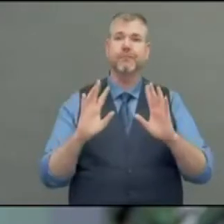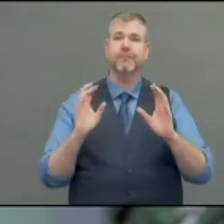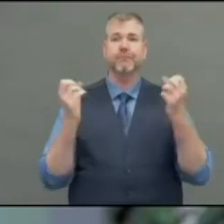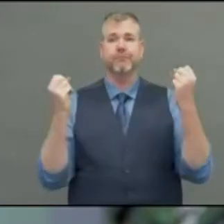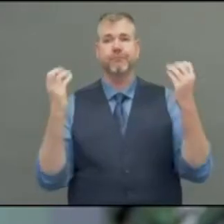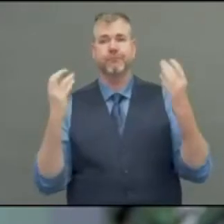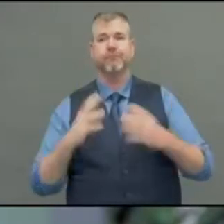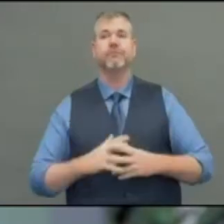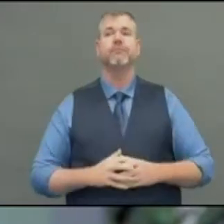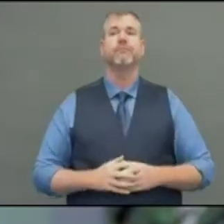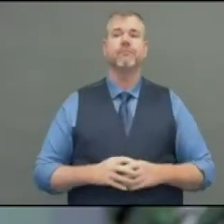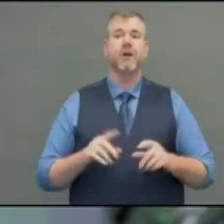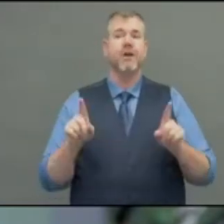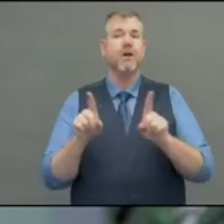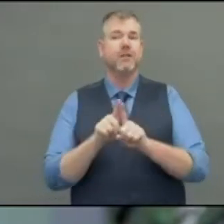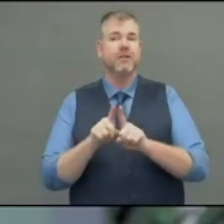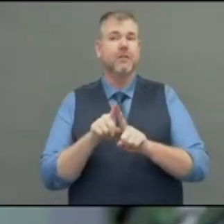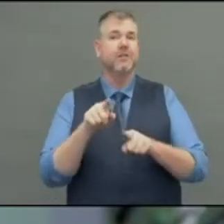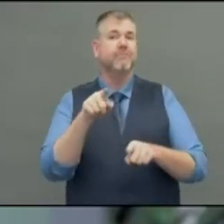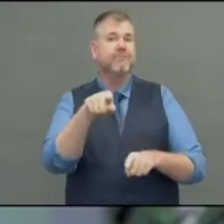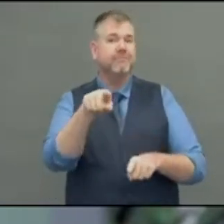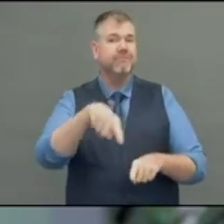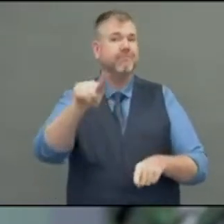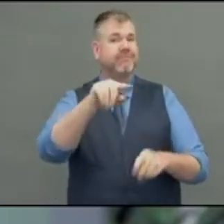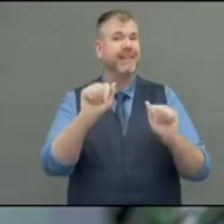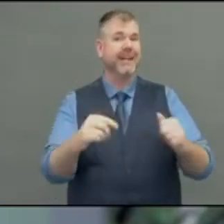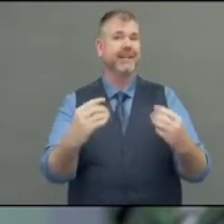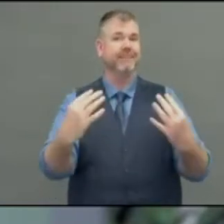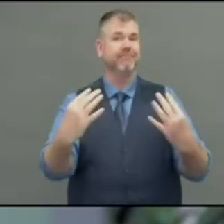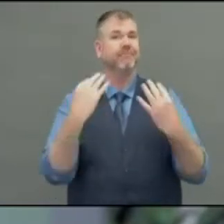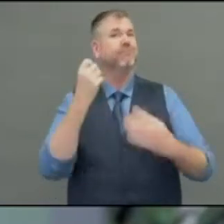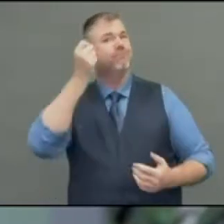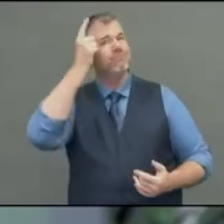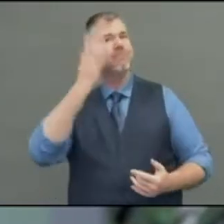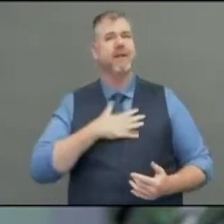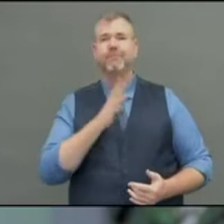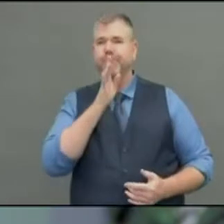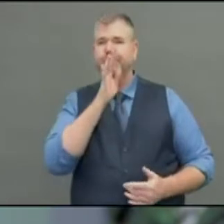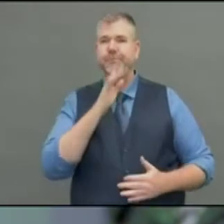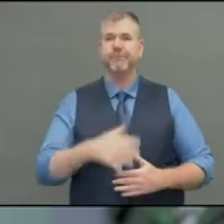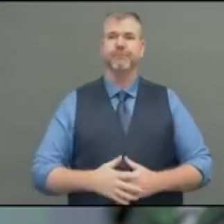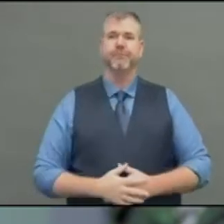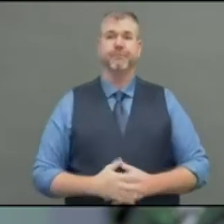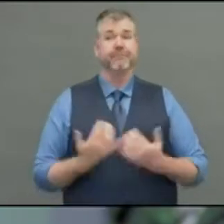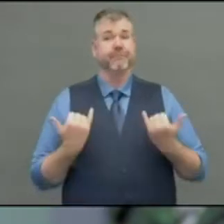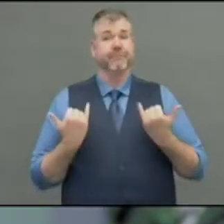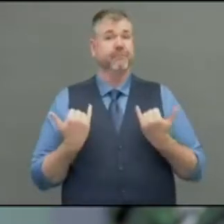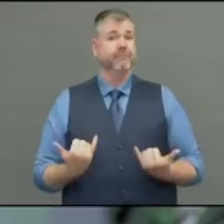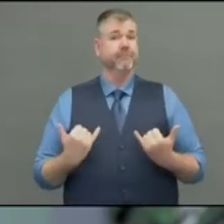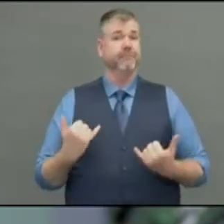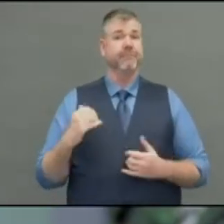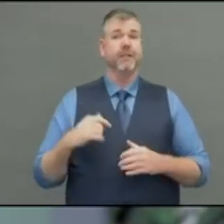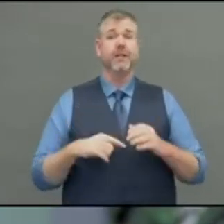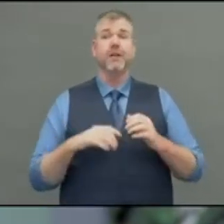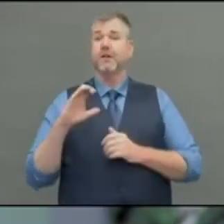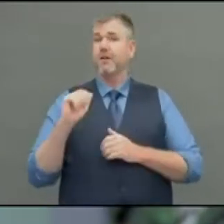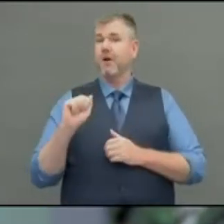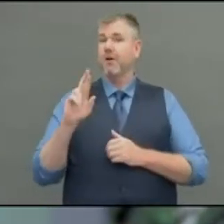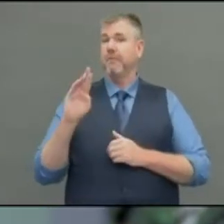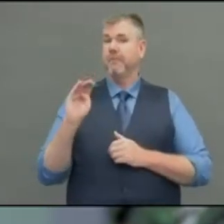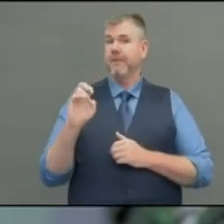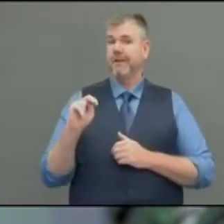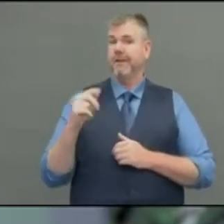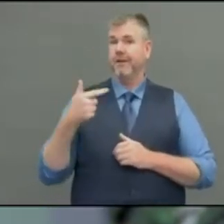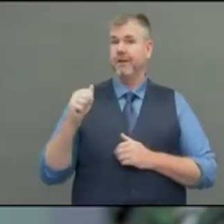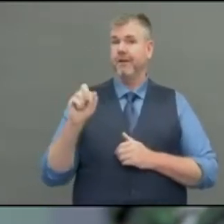better understand what I'm saying today. Today we have our guest, Carmen Garcia, who is an outreach specialist from the California Telephone